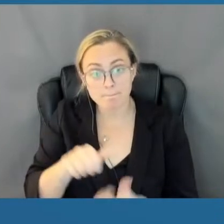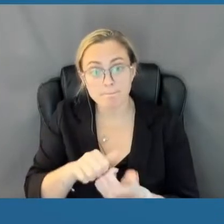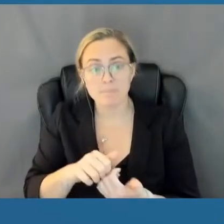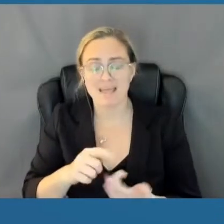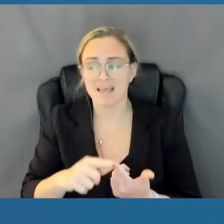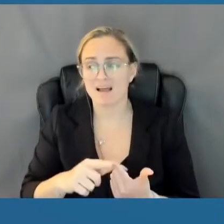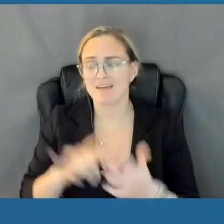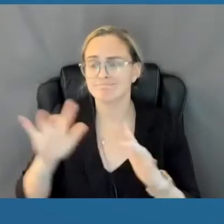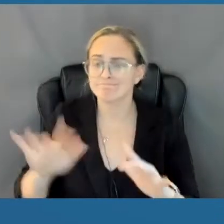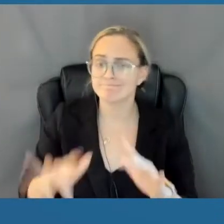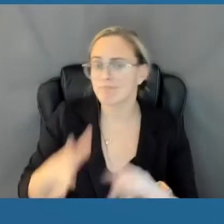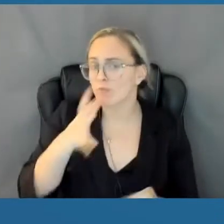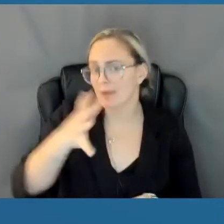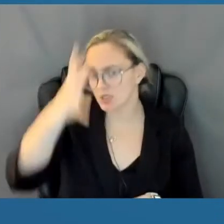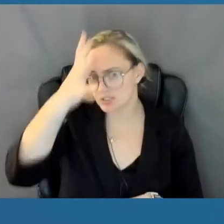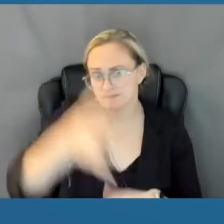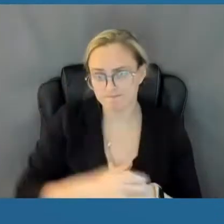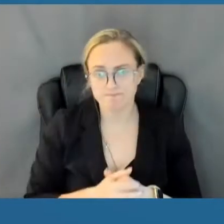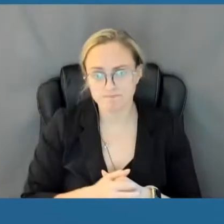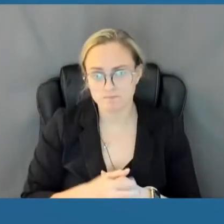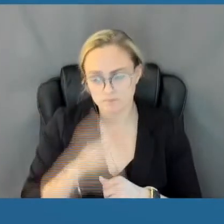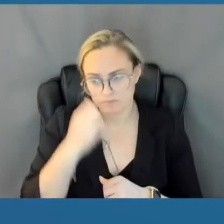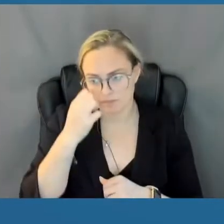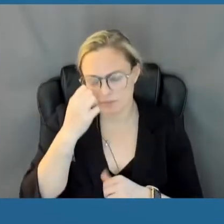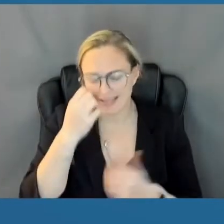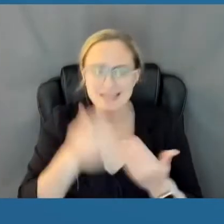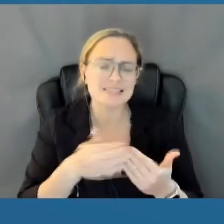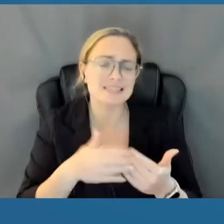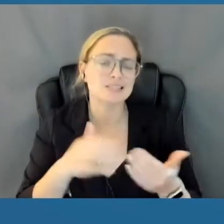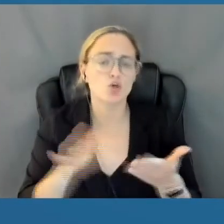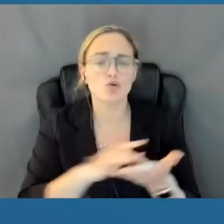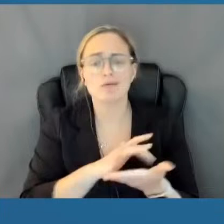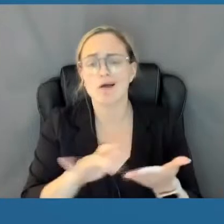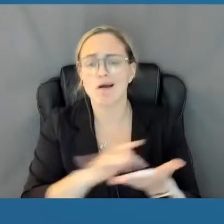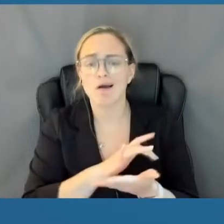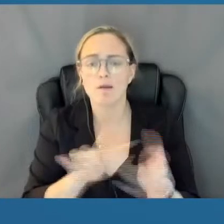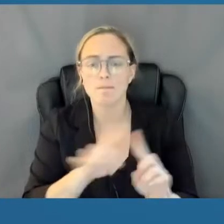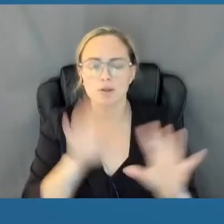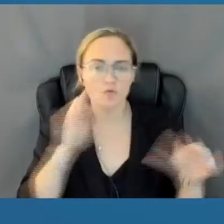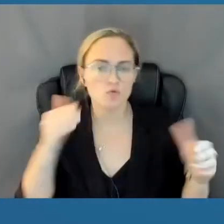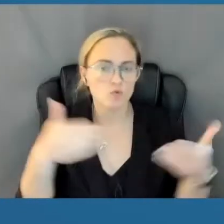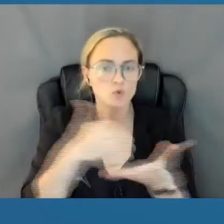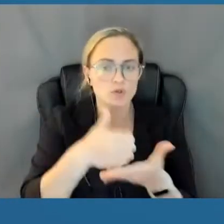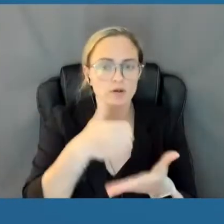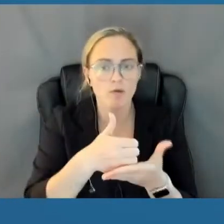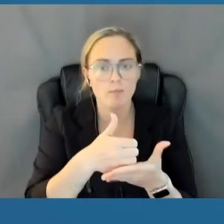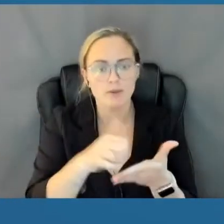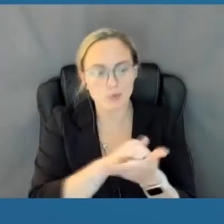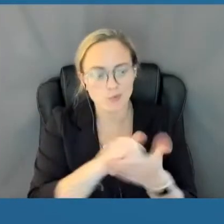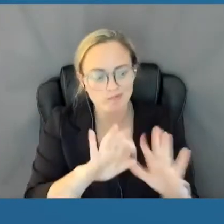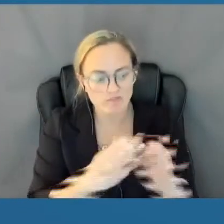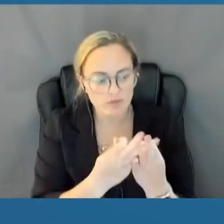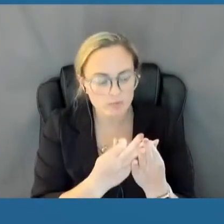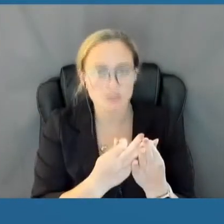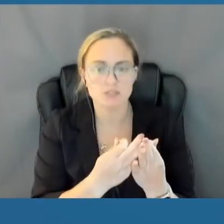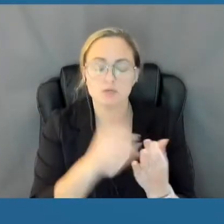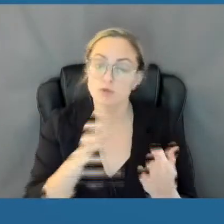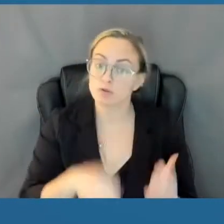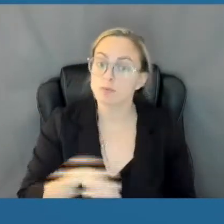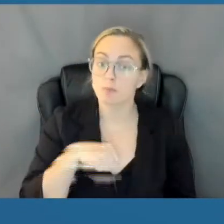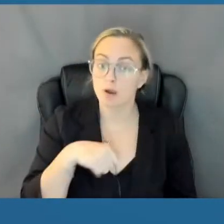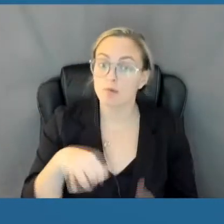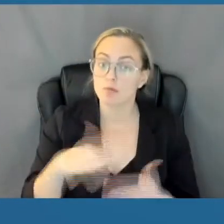So I think there's, as much as it's easy to criticize everything here, it was all focused on helping lift up New York families. And I'm really proud of this